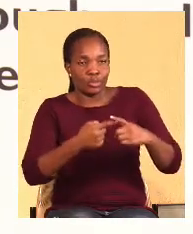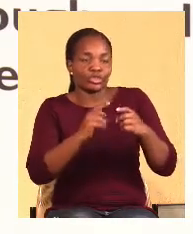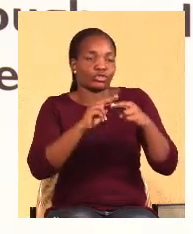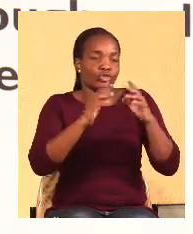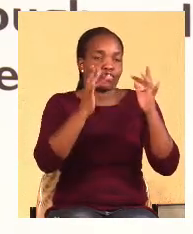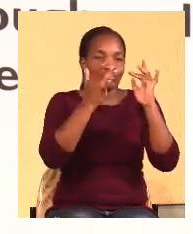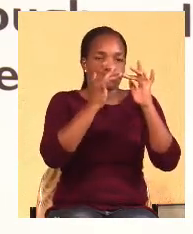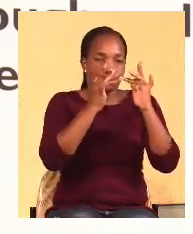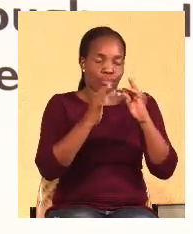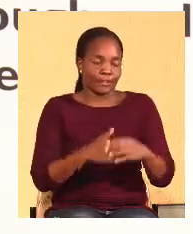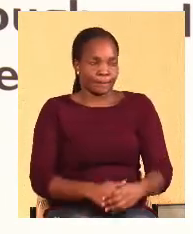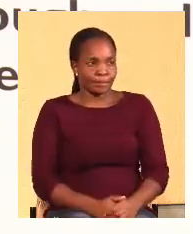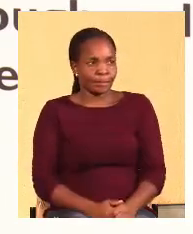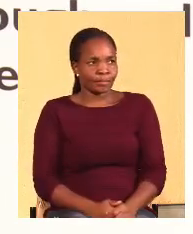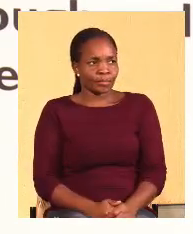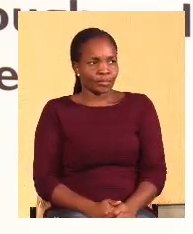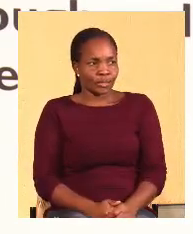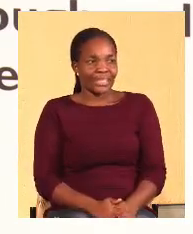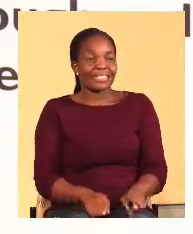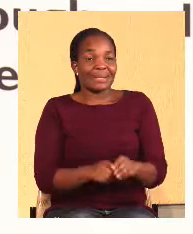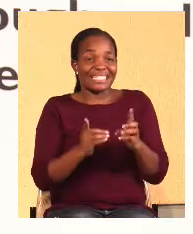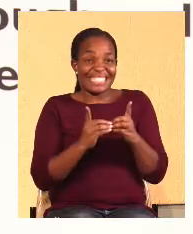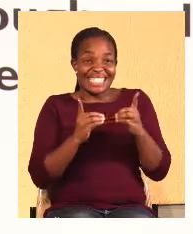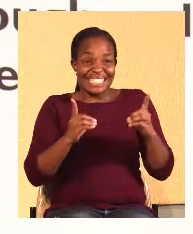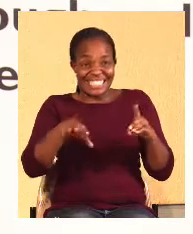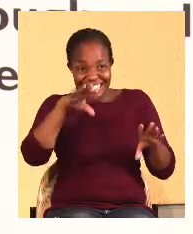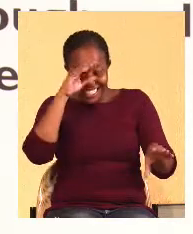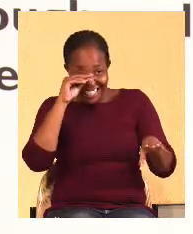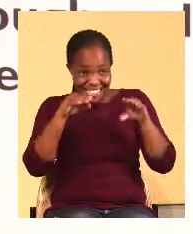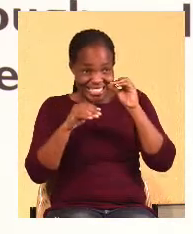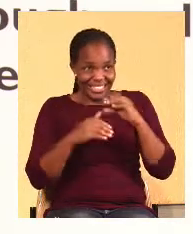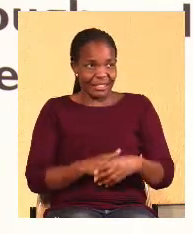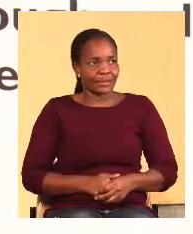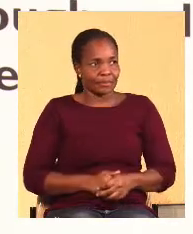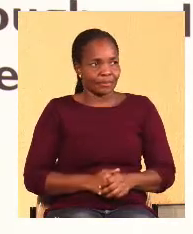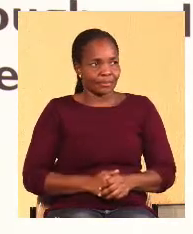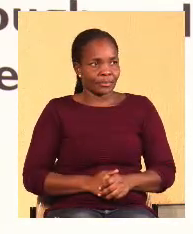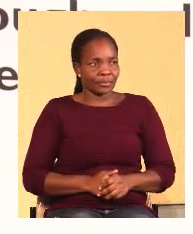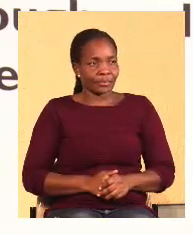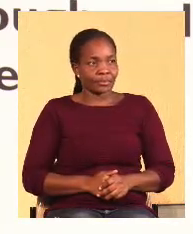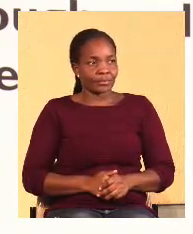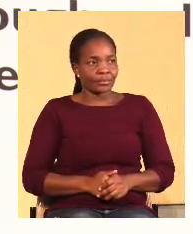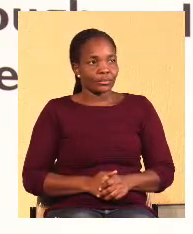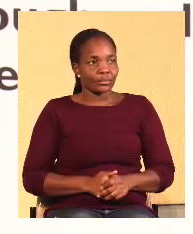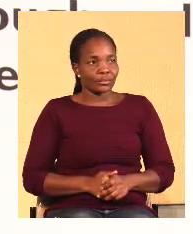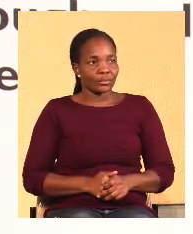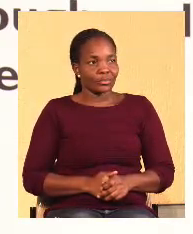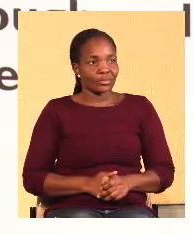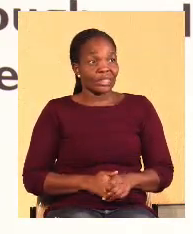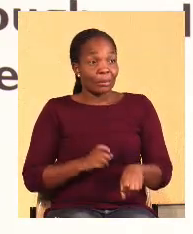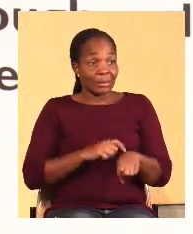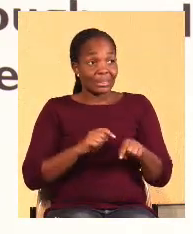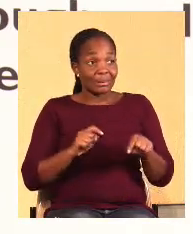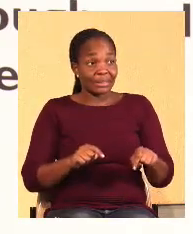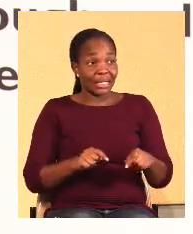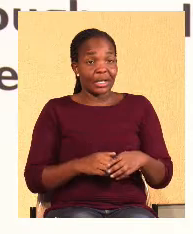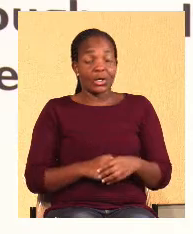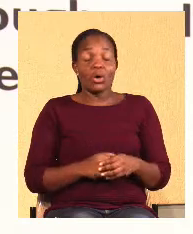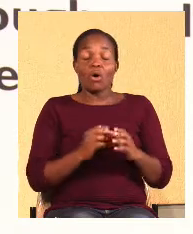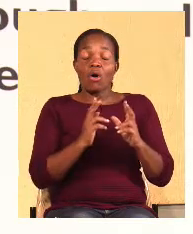e-learning and also distance learning, so that we can cater for, because I know the biggest criticism at the moment is that not everyone has access